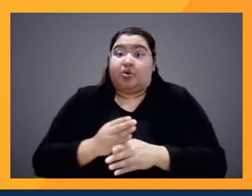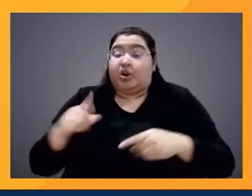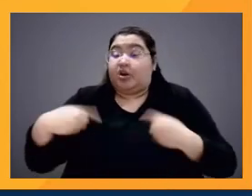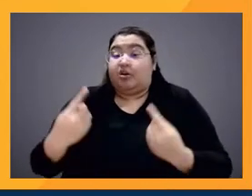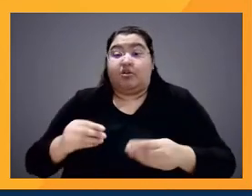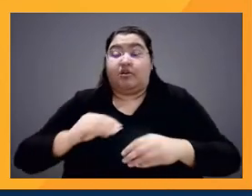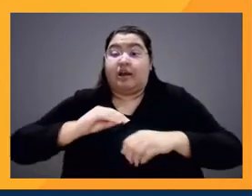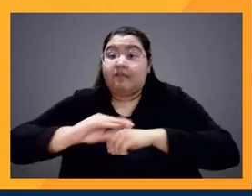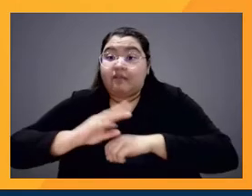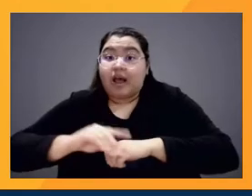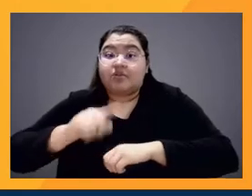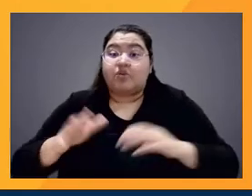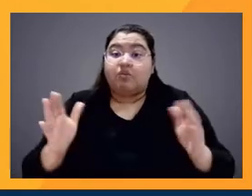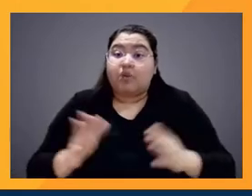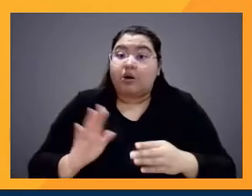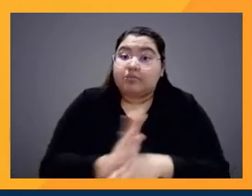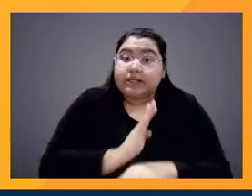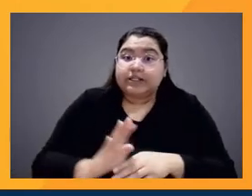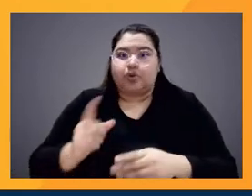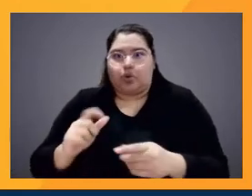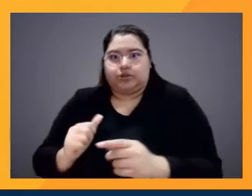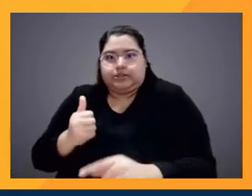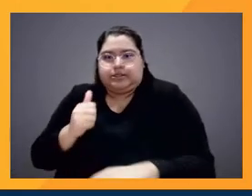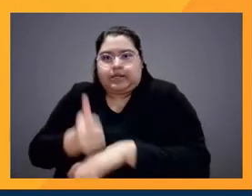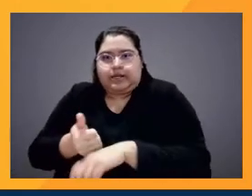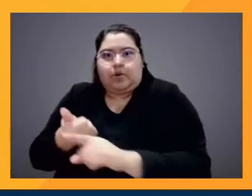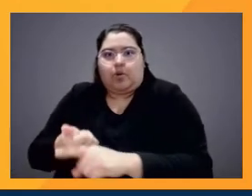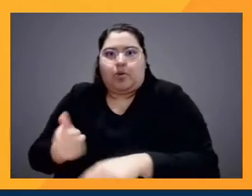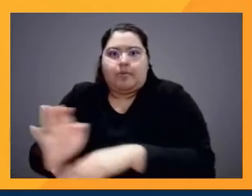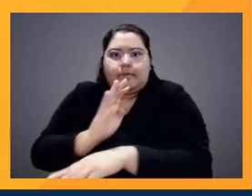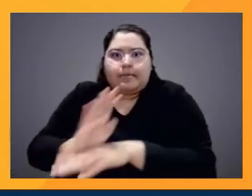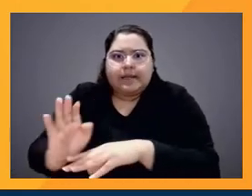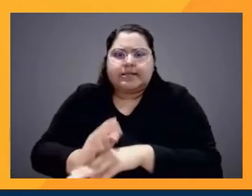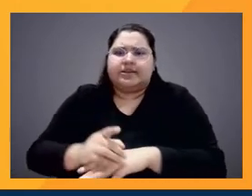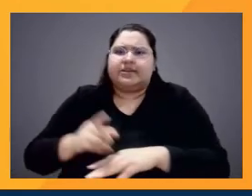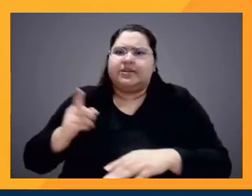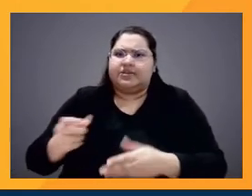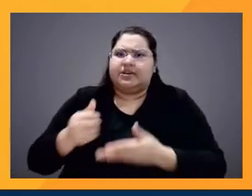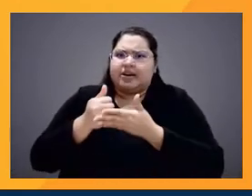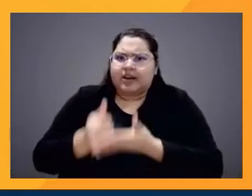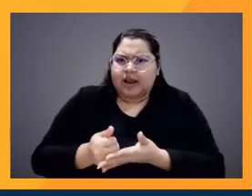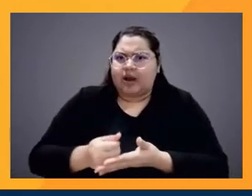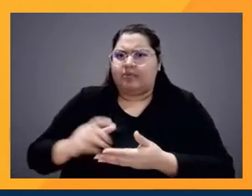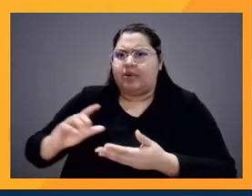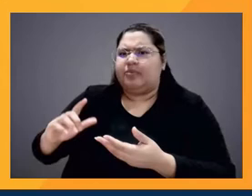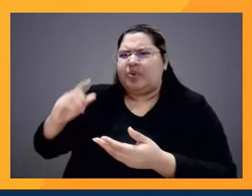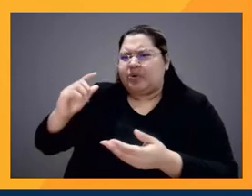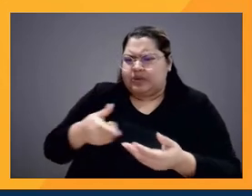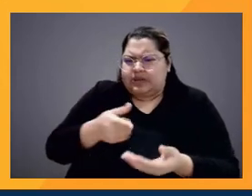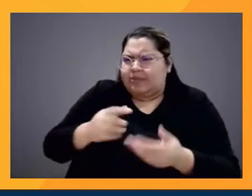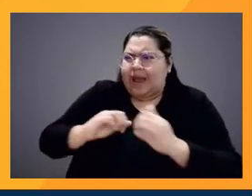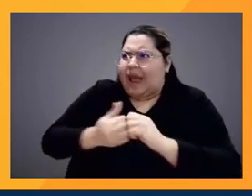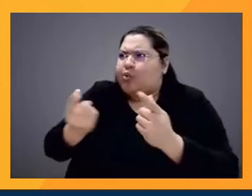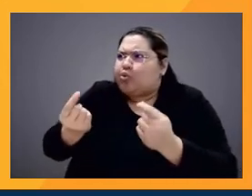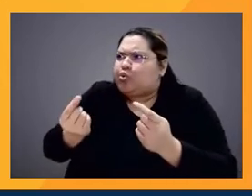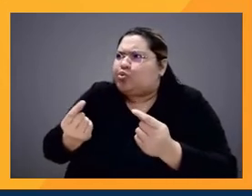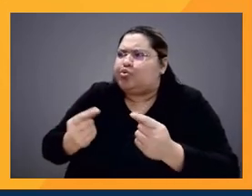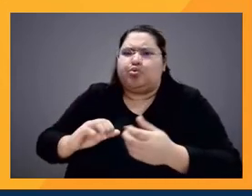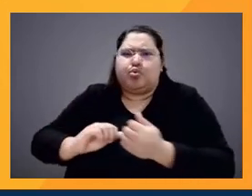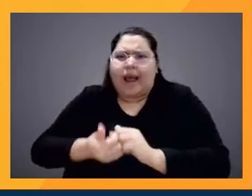today's discussion with a special interview that I'm very excited about, with Isabella Casillas Guzman, the administrator of the U.S.